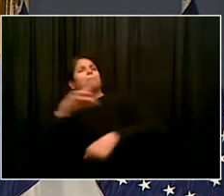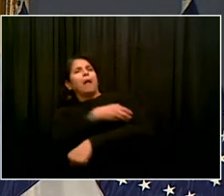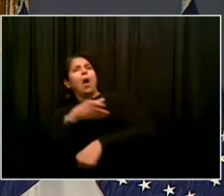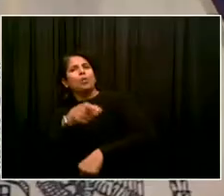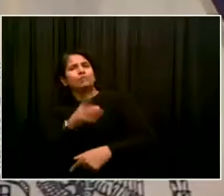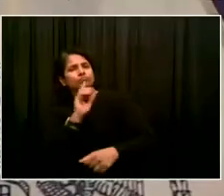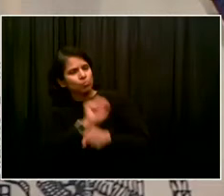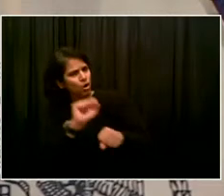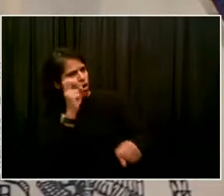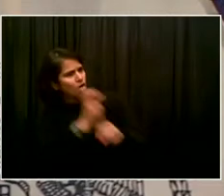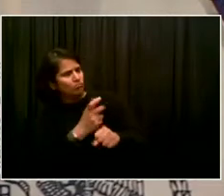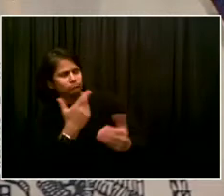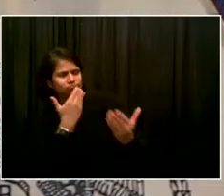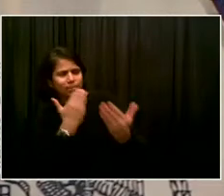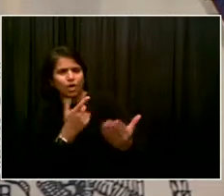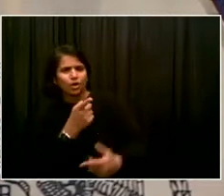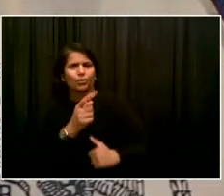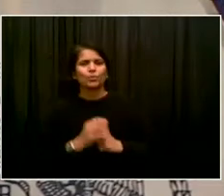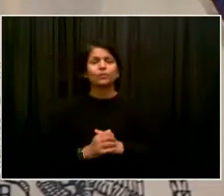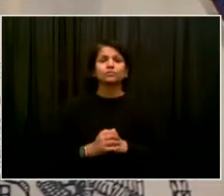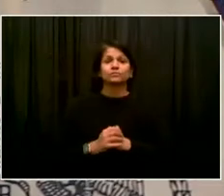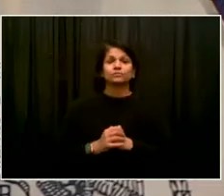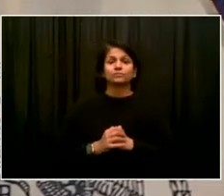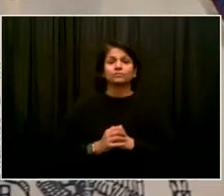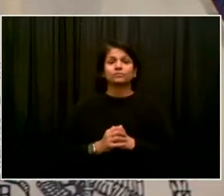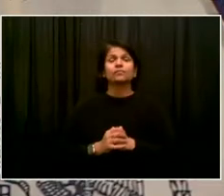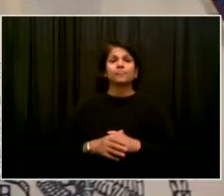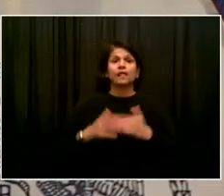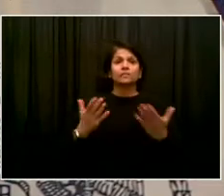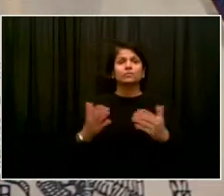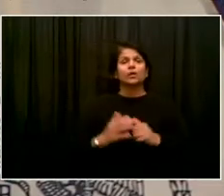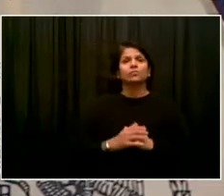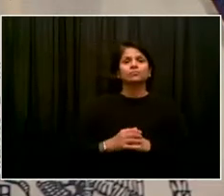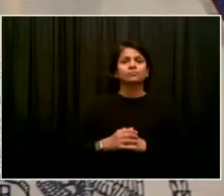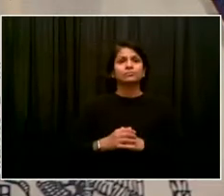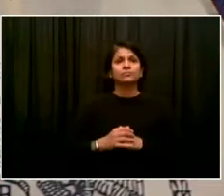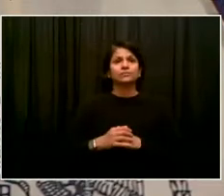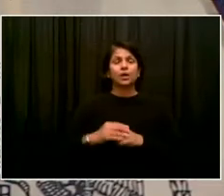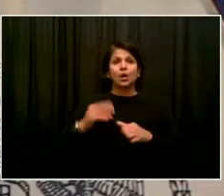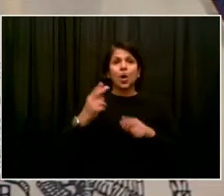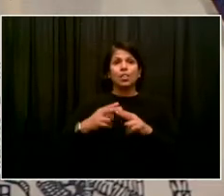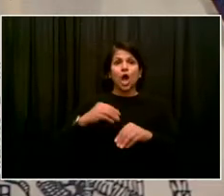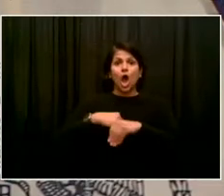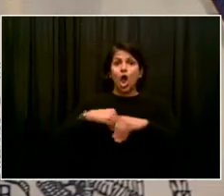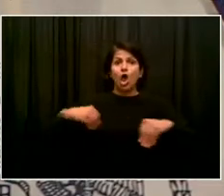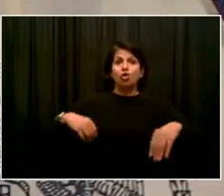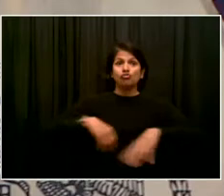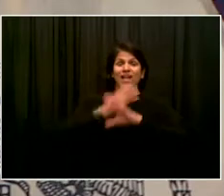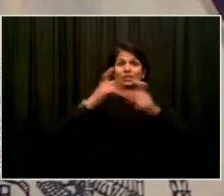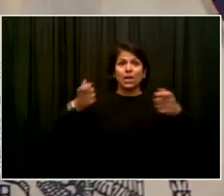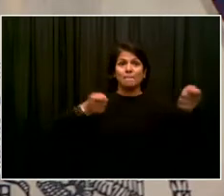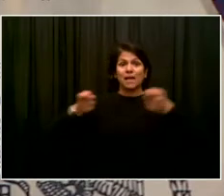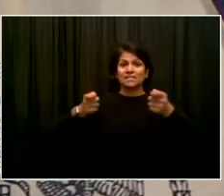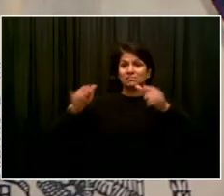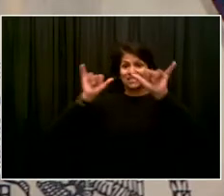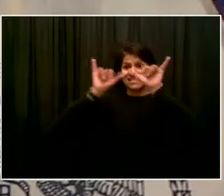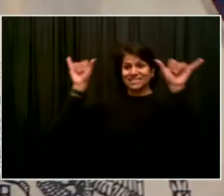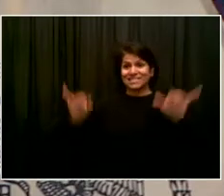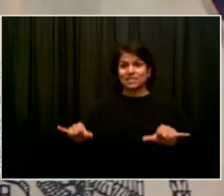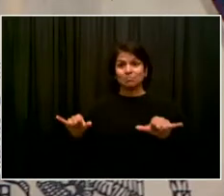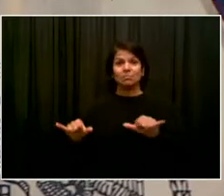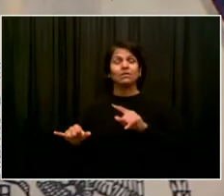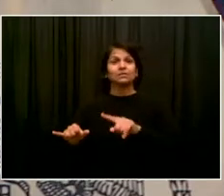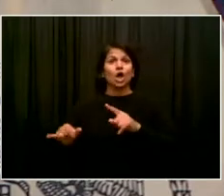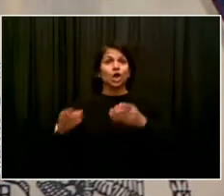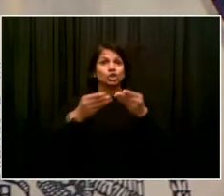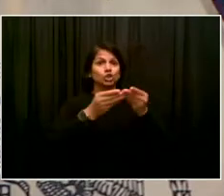Everyone, the investments in the crisis management system, cure violence movement, the violence interrupters, I am telling you, this is some of the